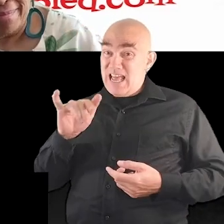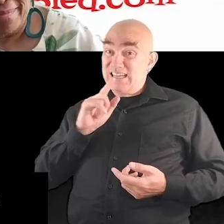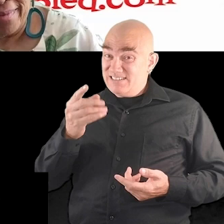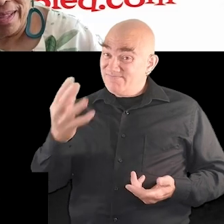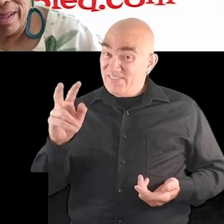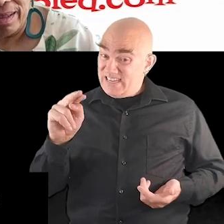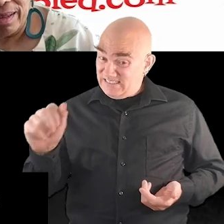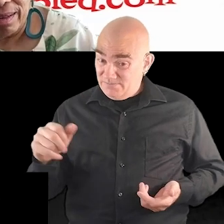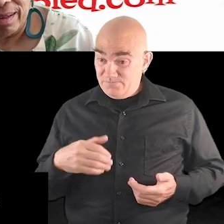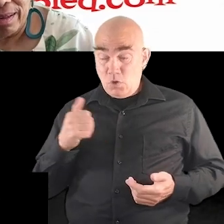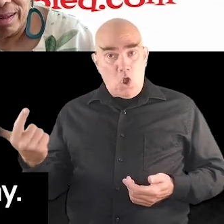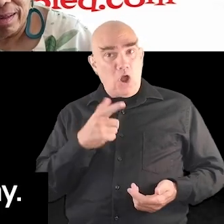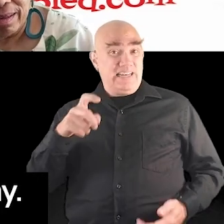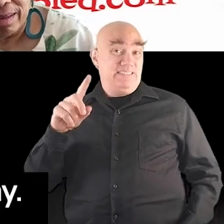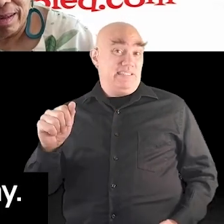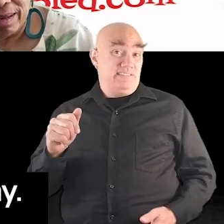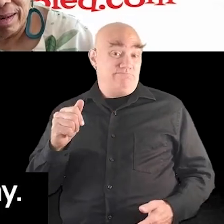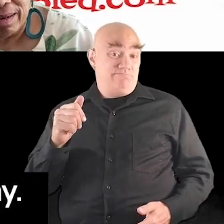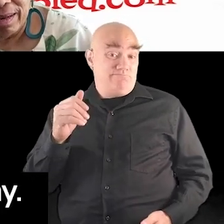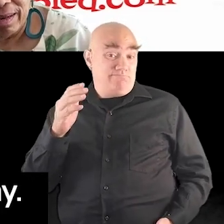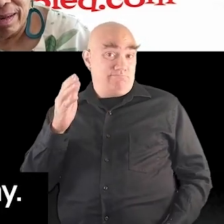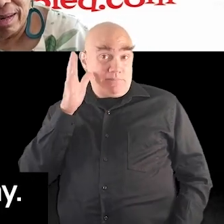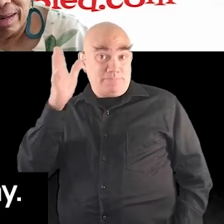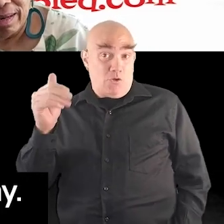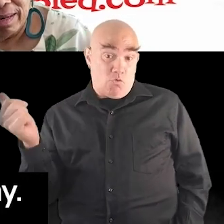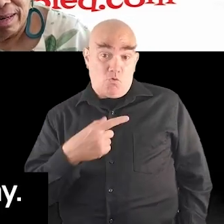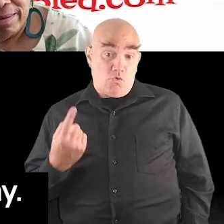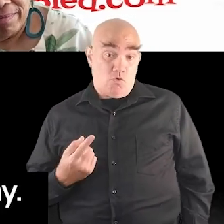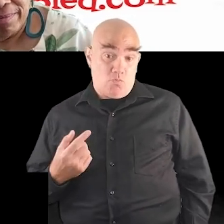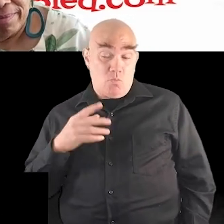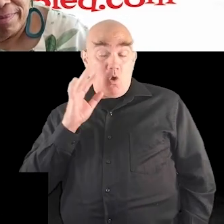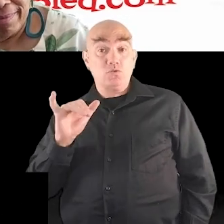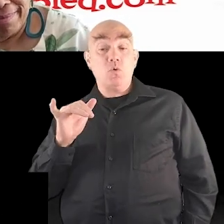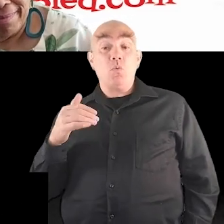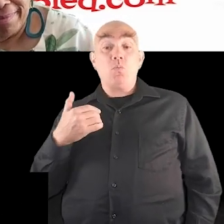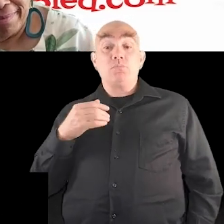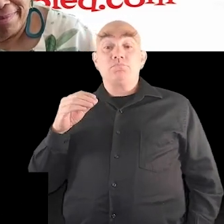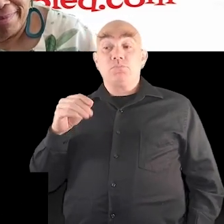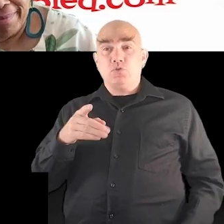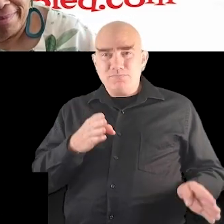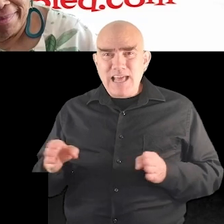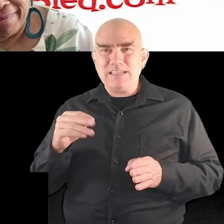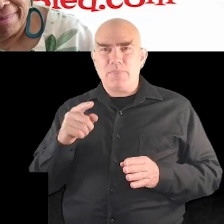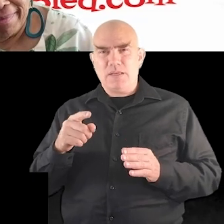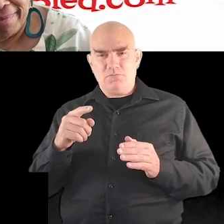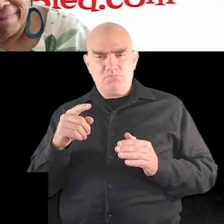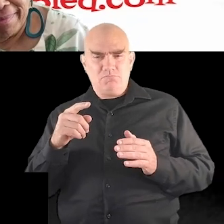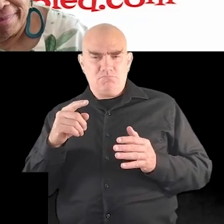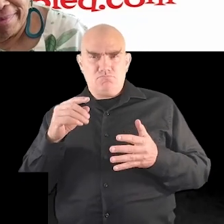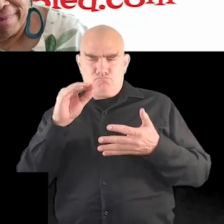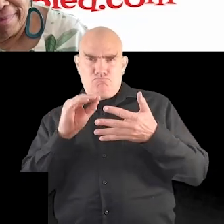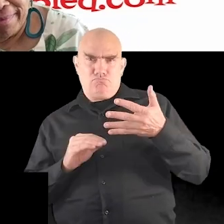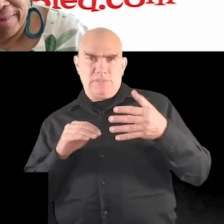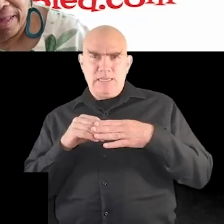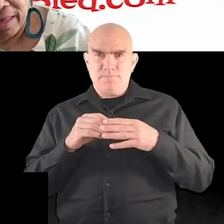The reality is, Vanessa, we will all meet disability someday. We put those plans and those provisions in place